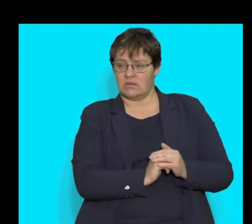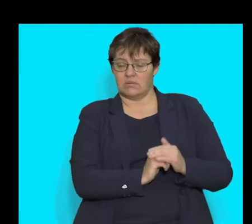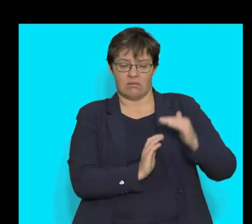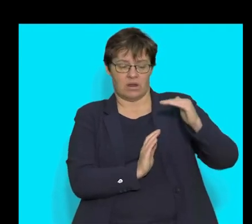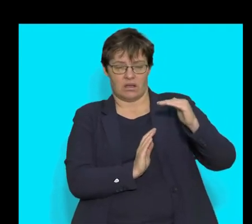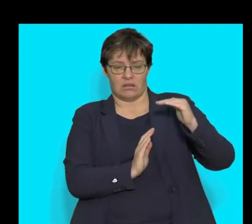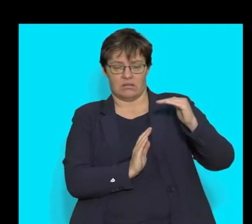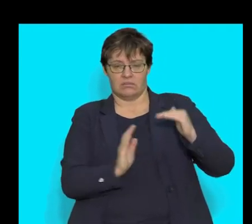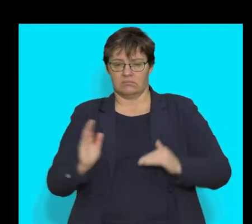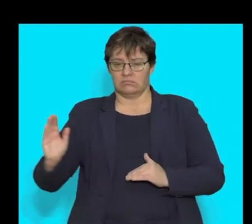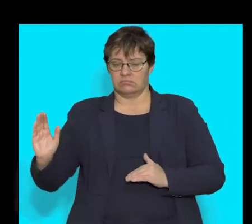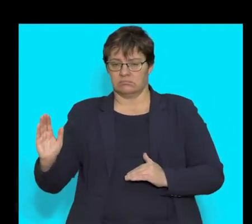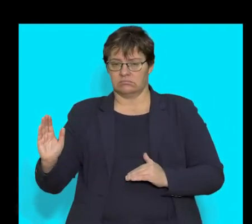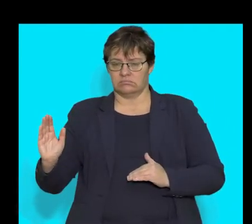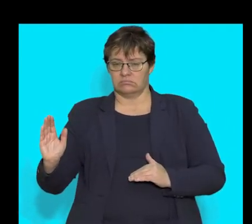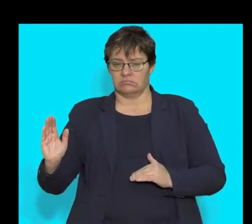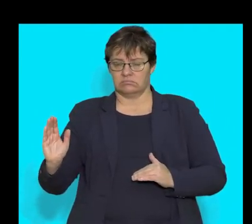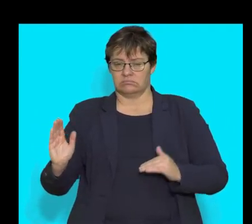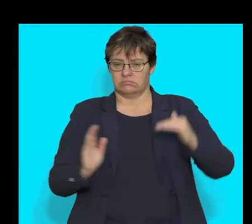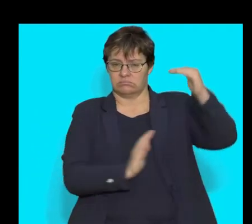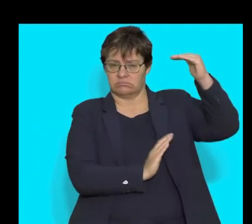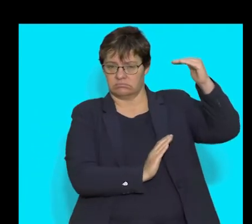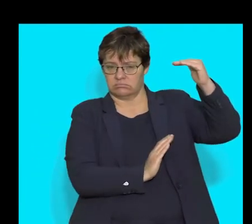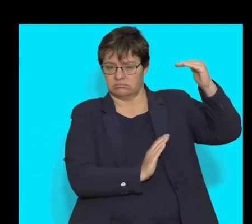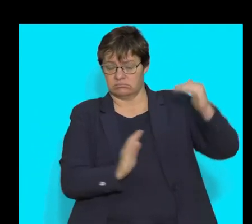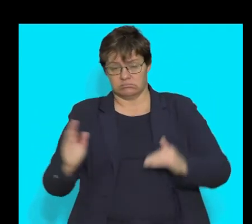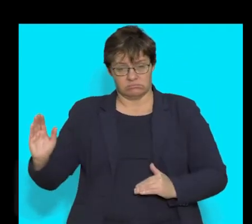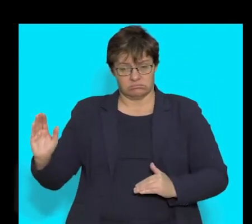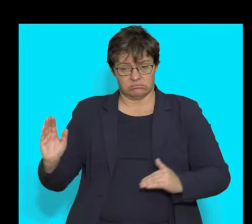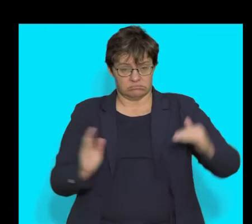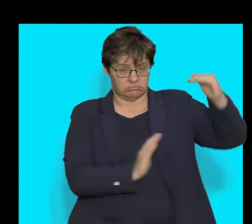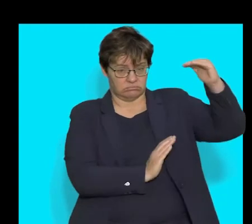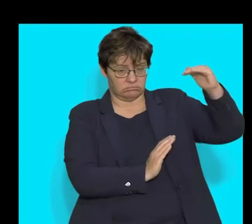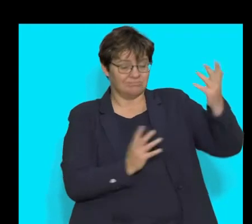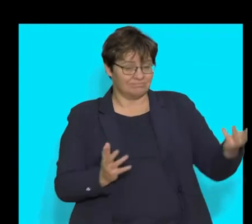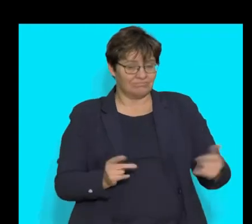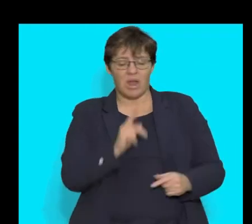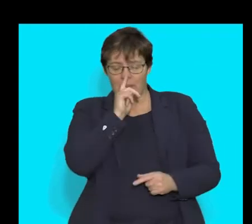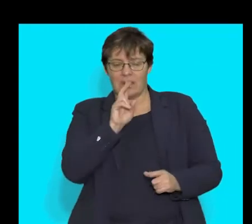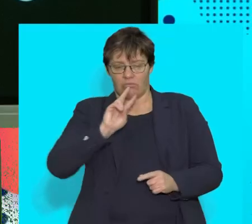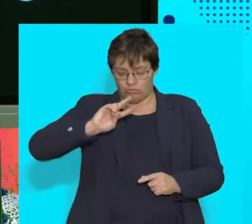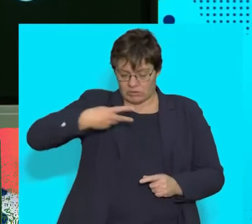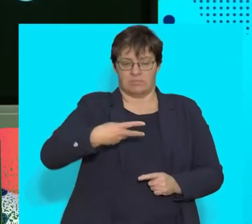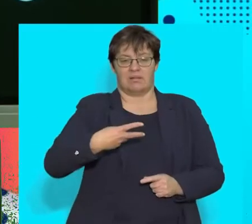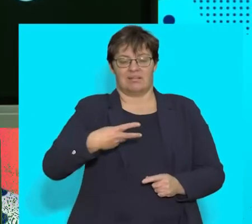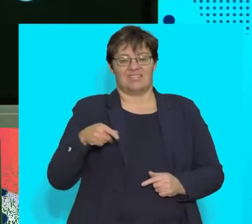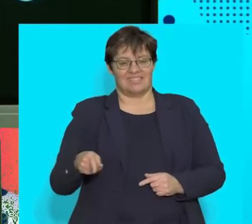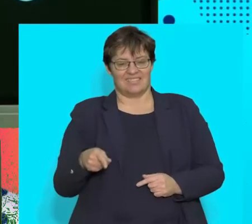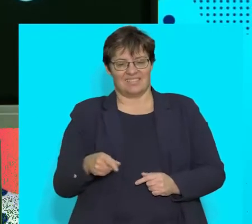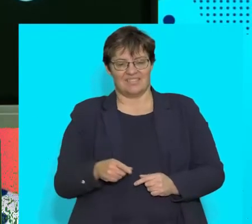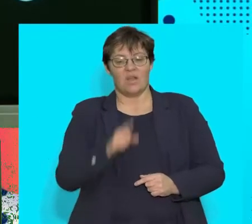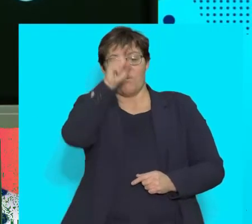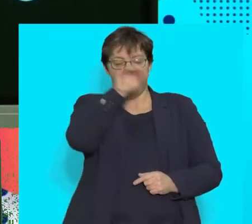goes up, the other one goes down. Let's rather take the reciprocal of the one. That means